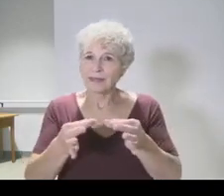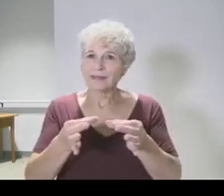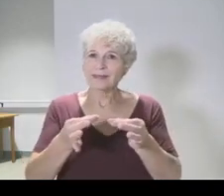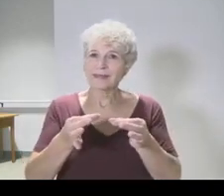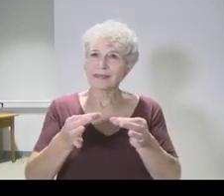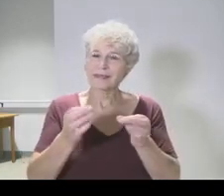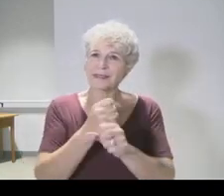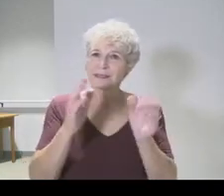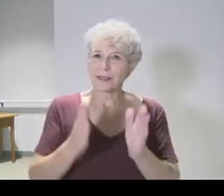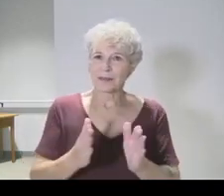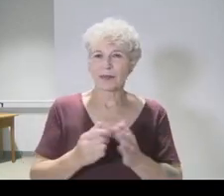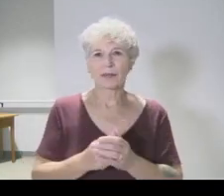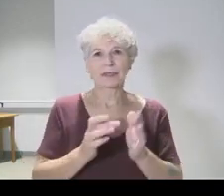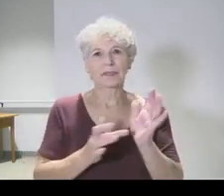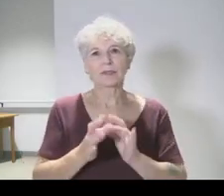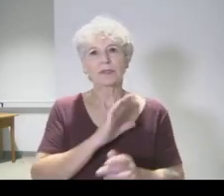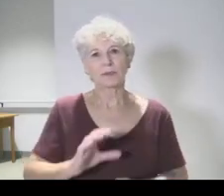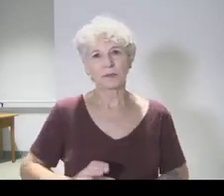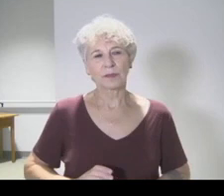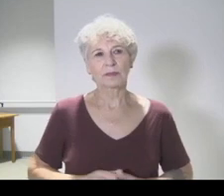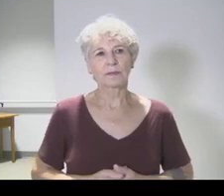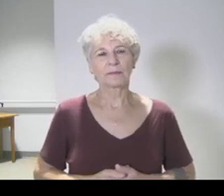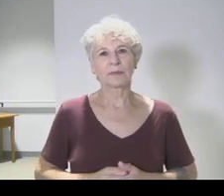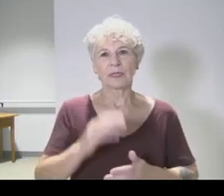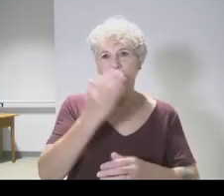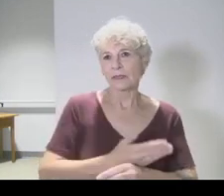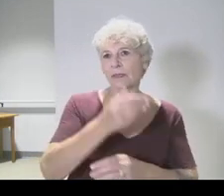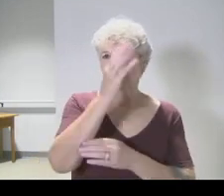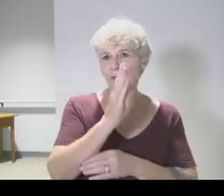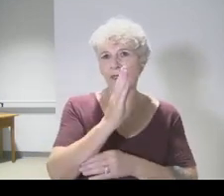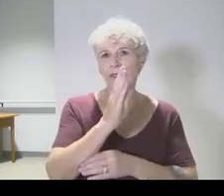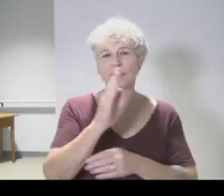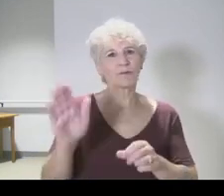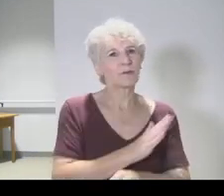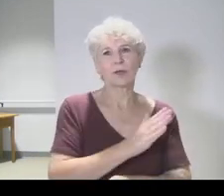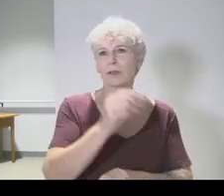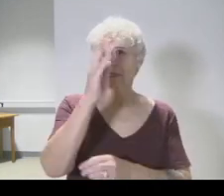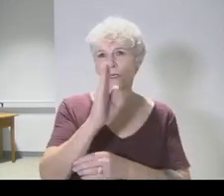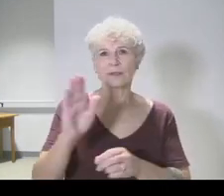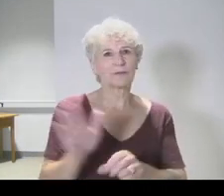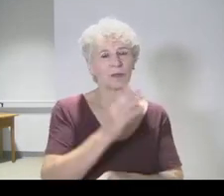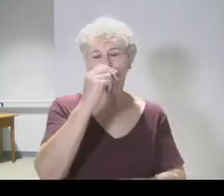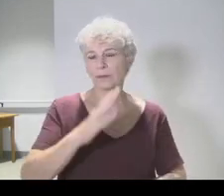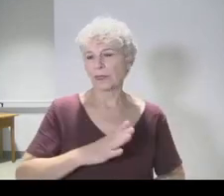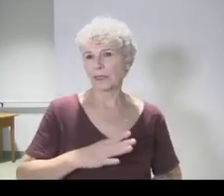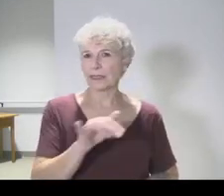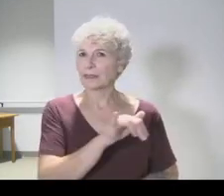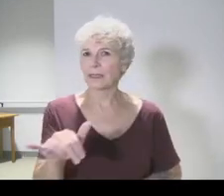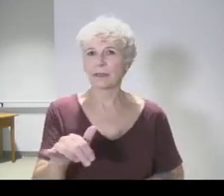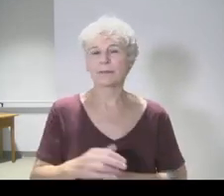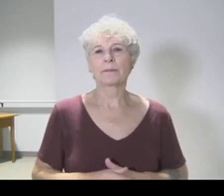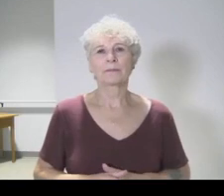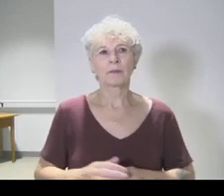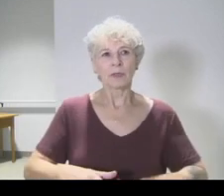Savior, Jesus Christ, the Son of God, fully God and fully man, who lived